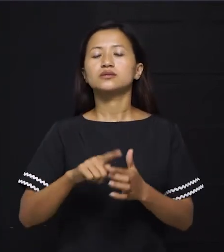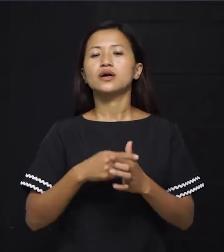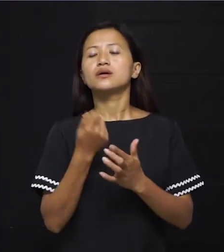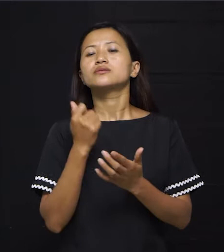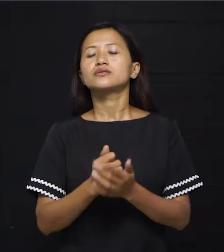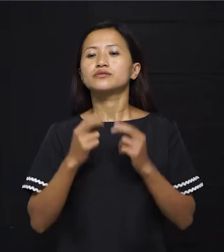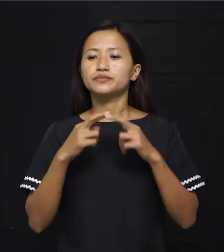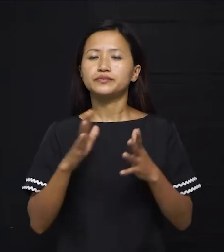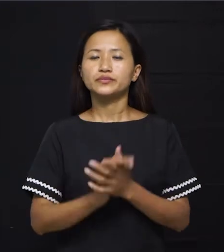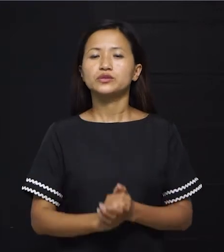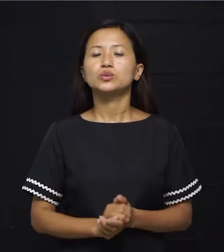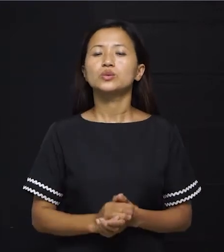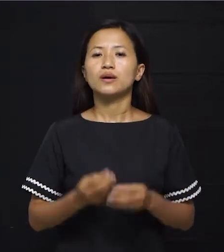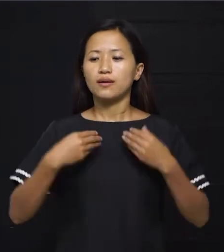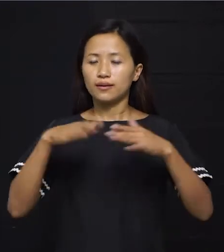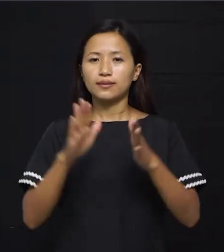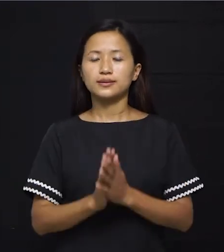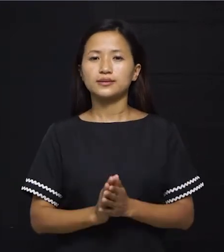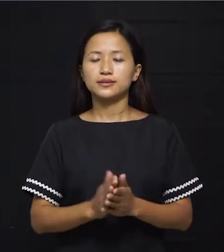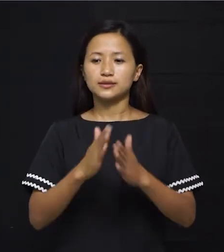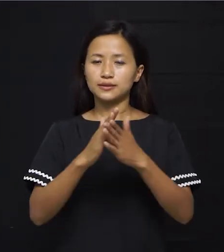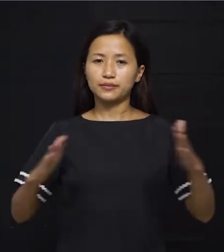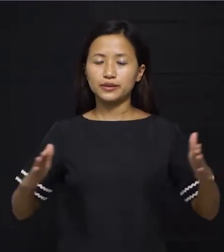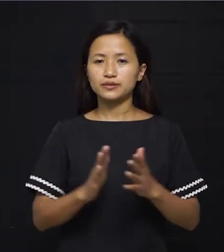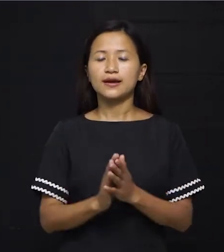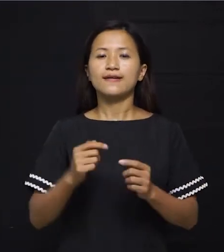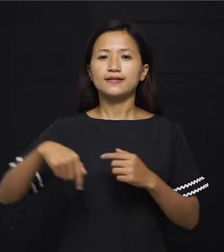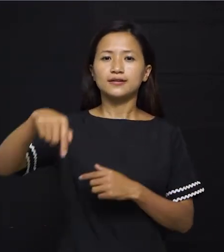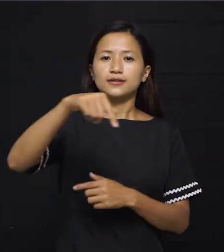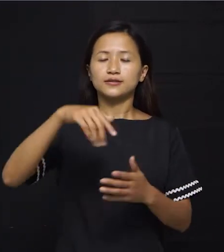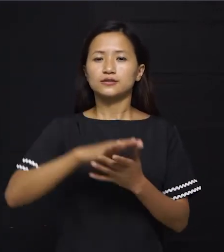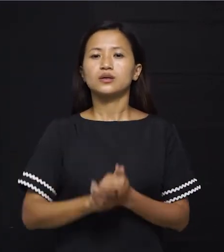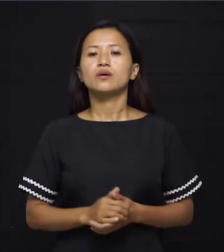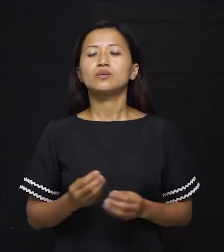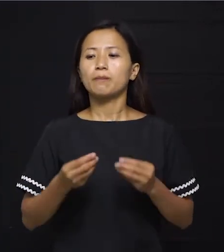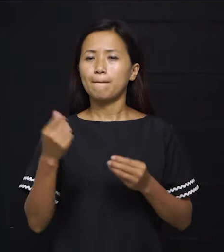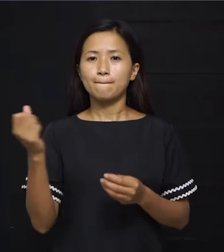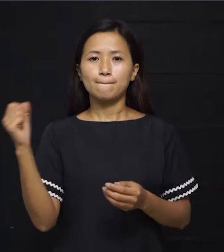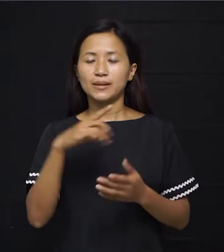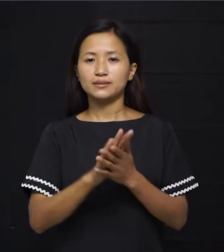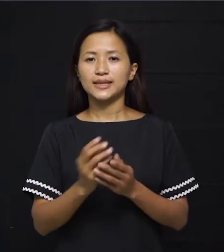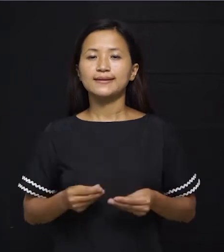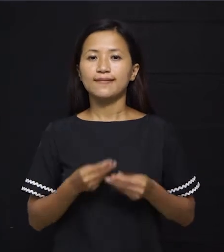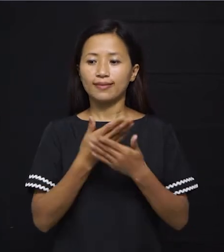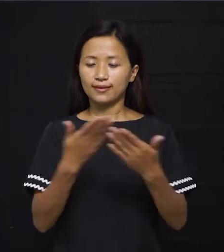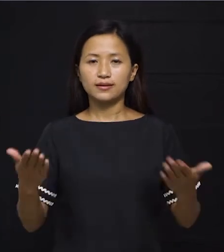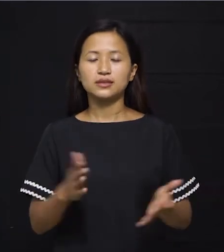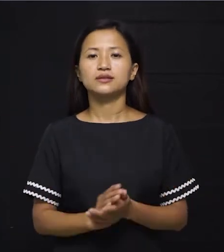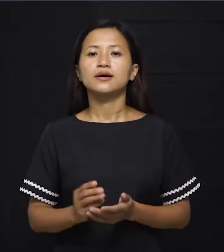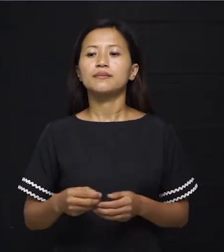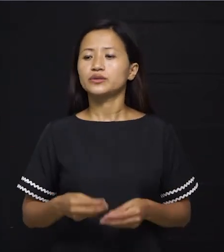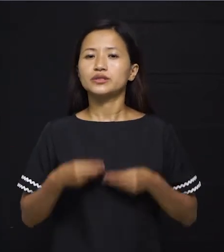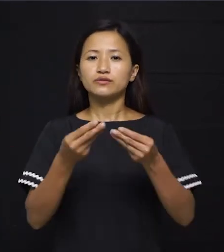the aunt was allowed to stay in a spread kitchen with the monthly allowances to be given by the